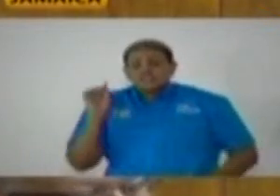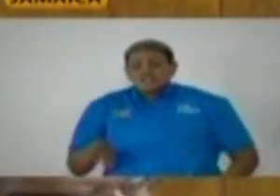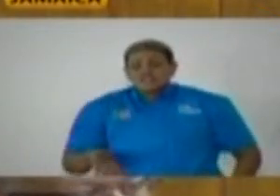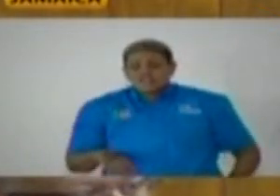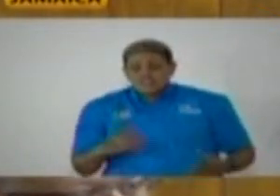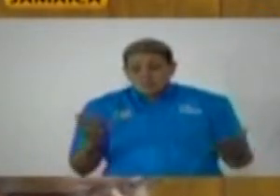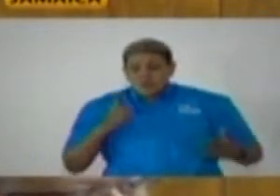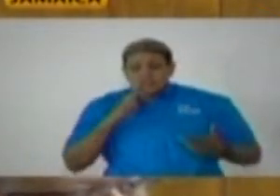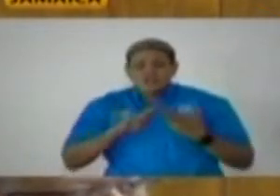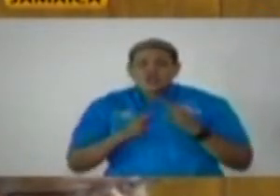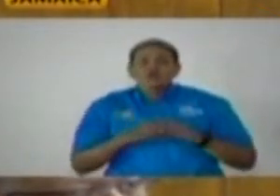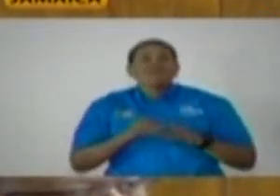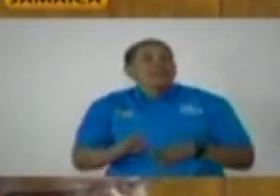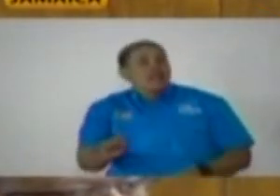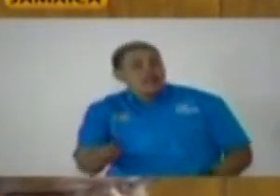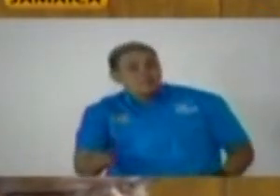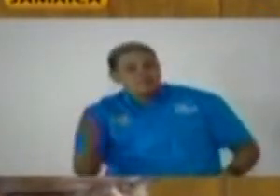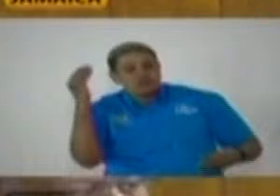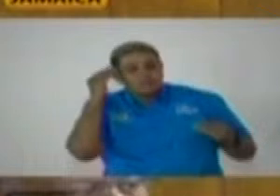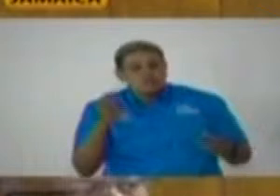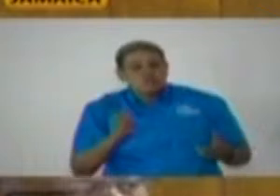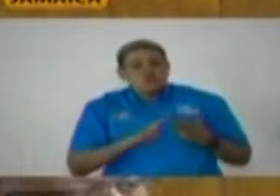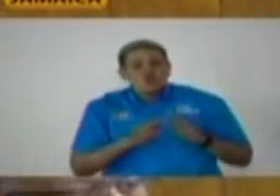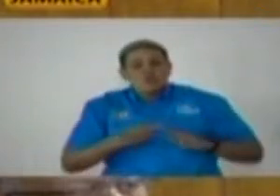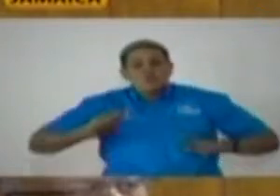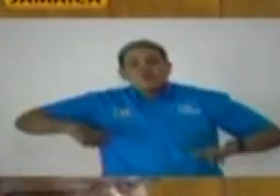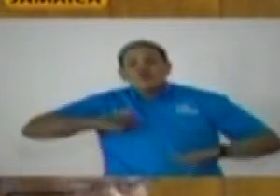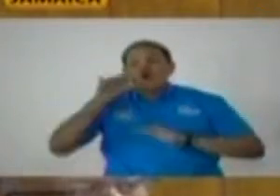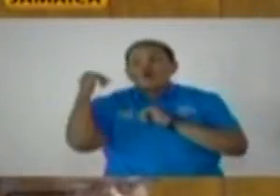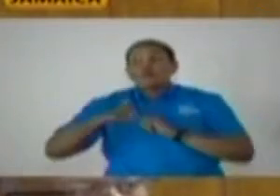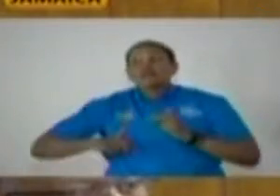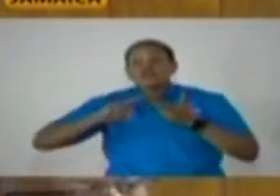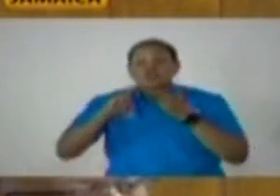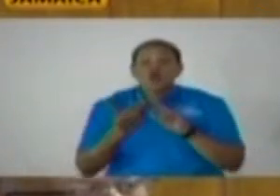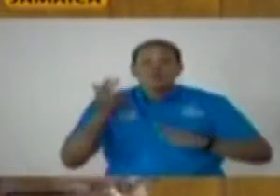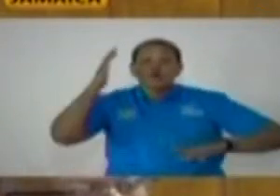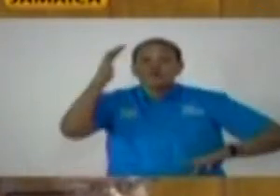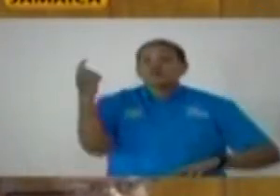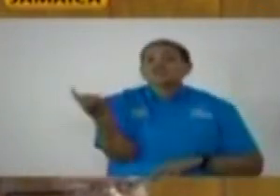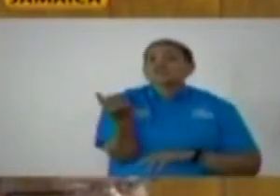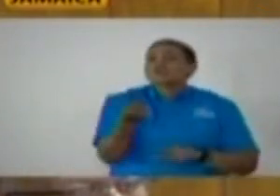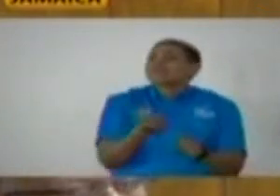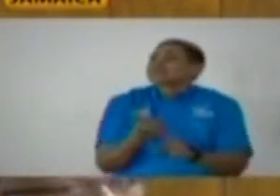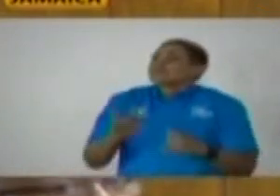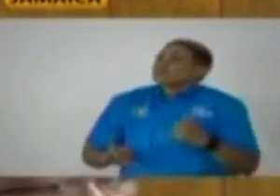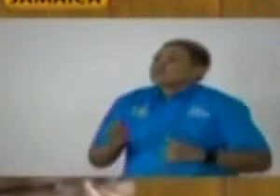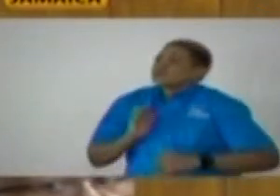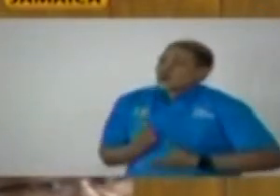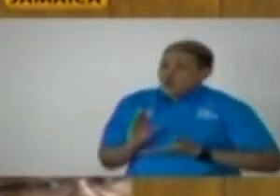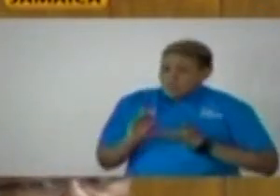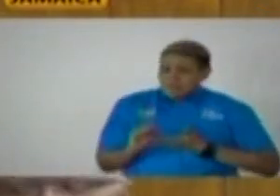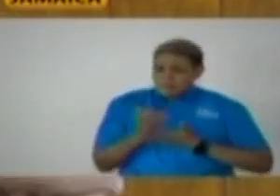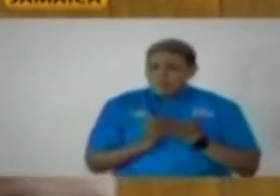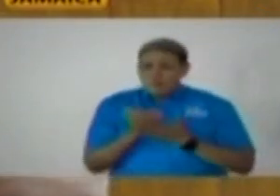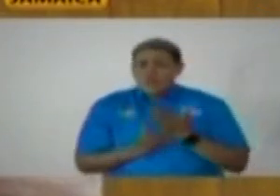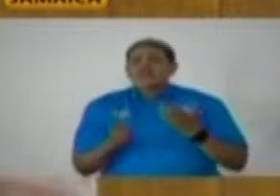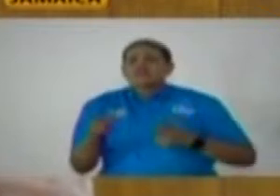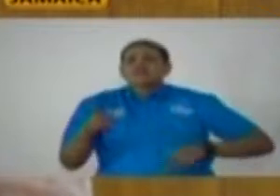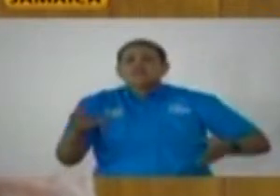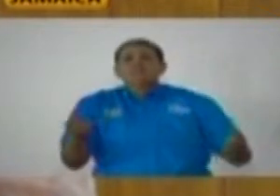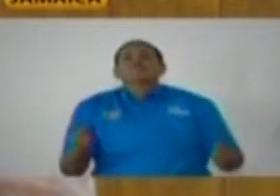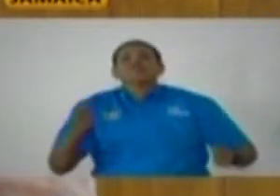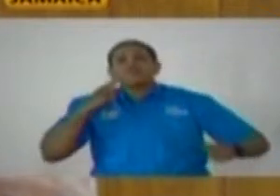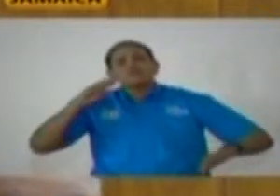is. In April, sorry. And we hope that this figure will be something which our minimum wage earners can live